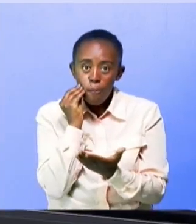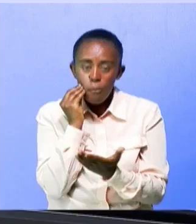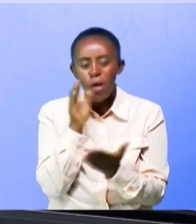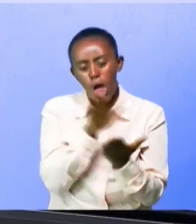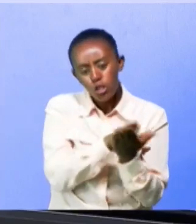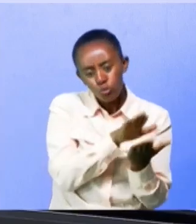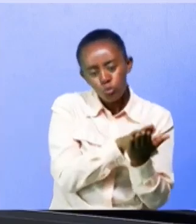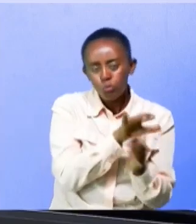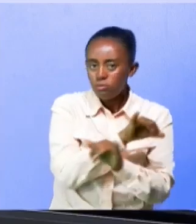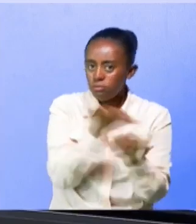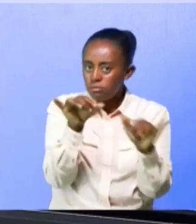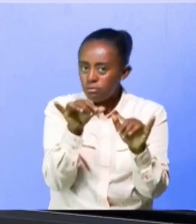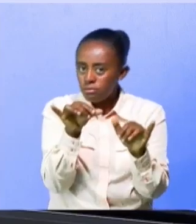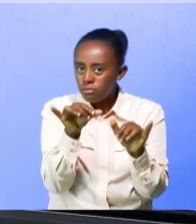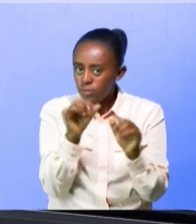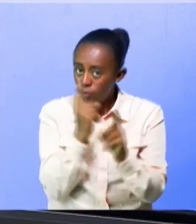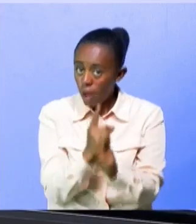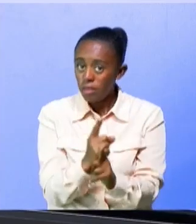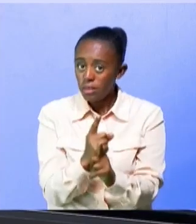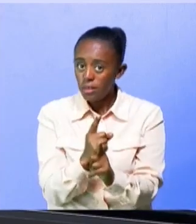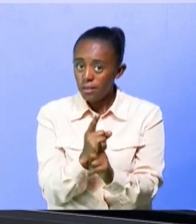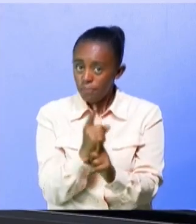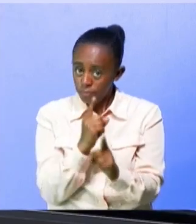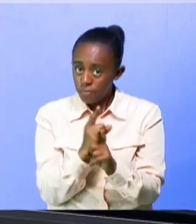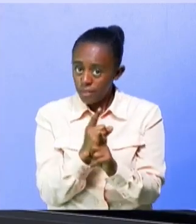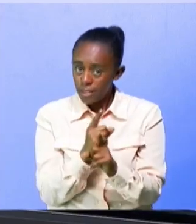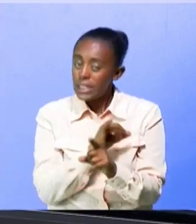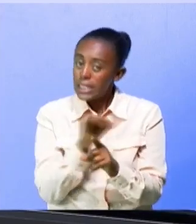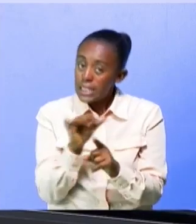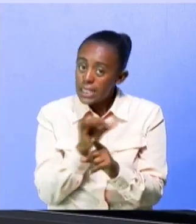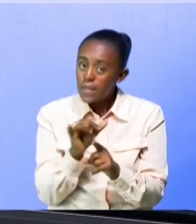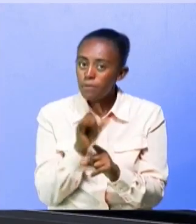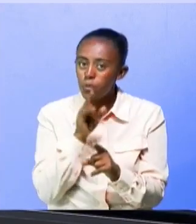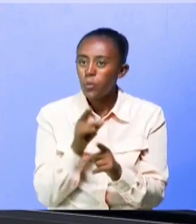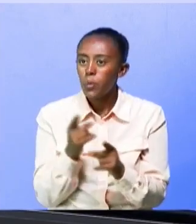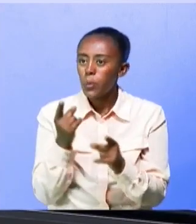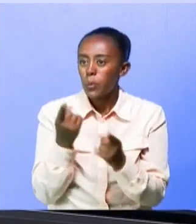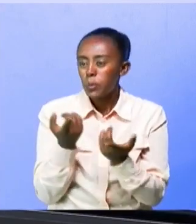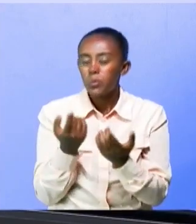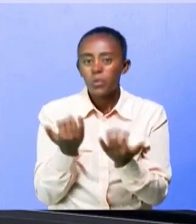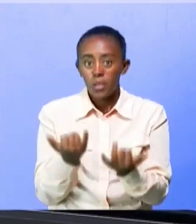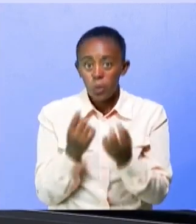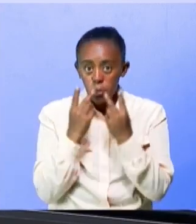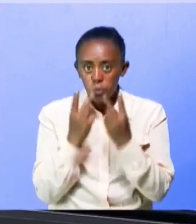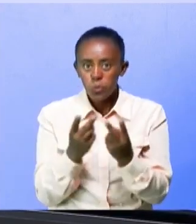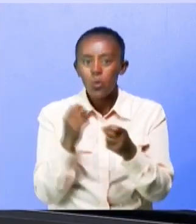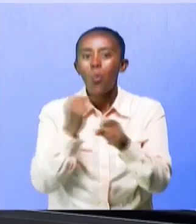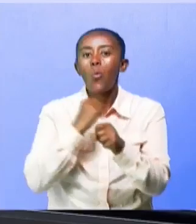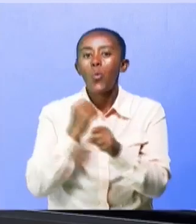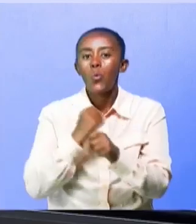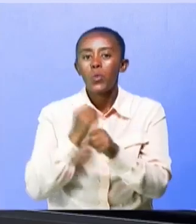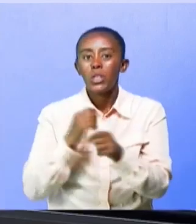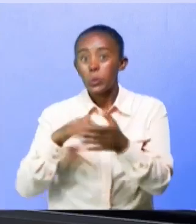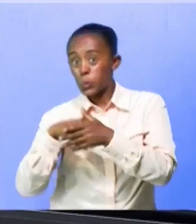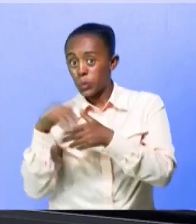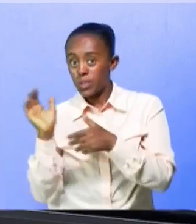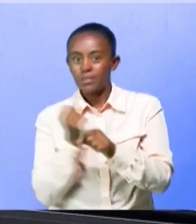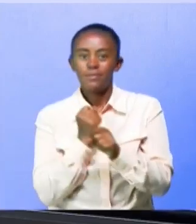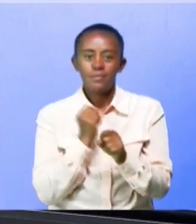school. Right? And the same is true when it comes to here now in the working place area.